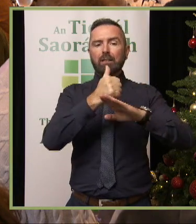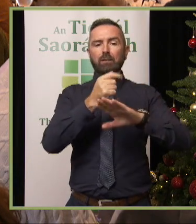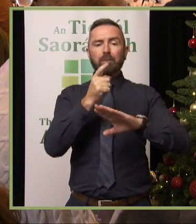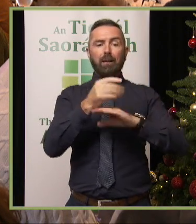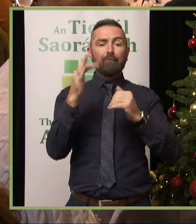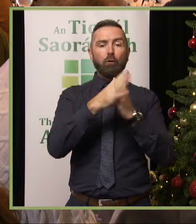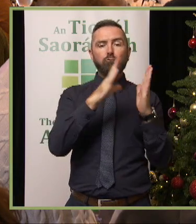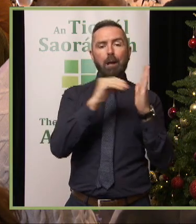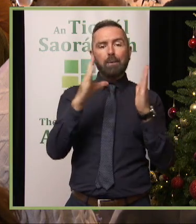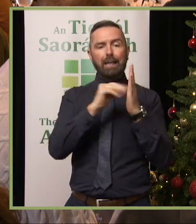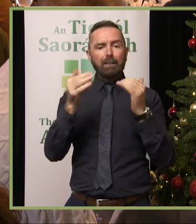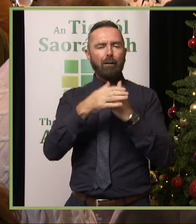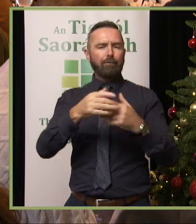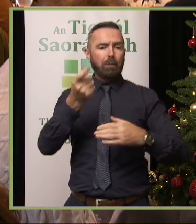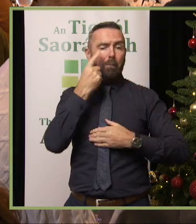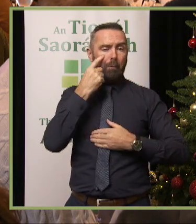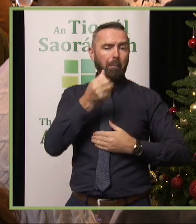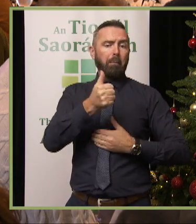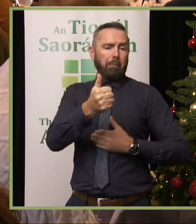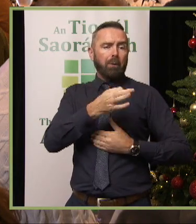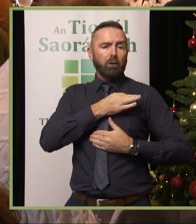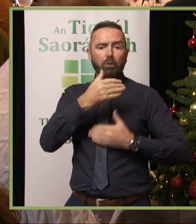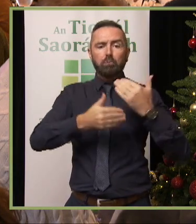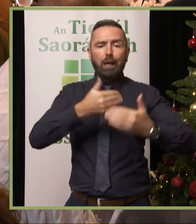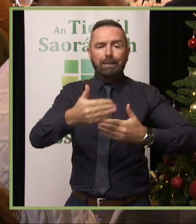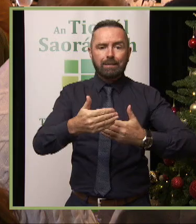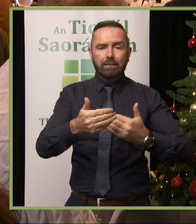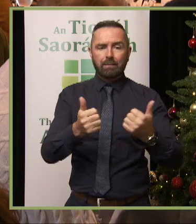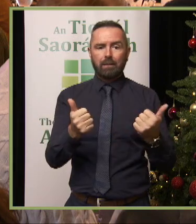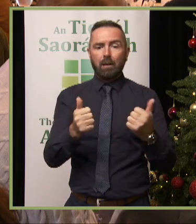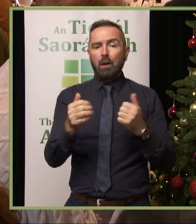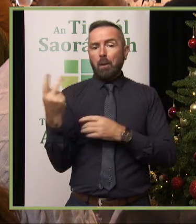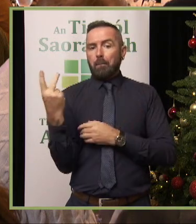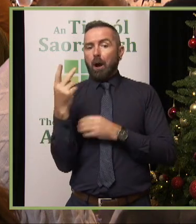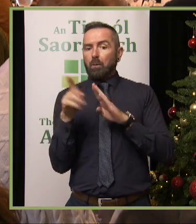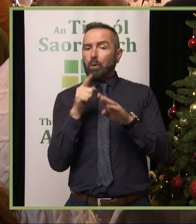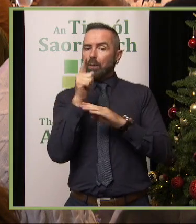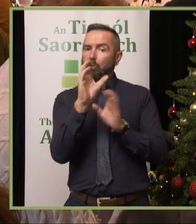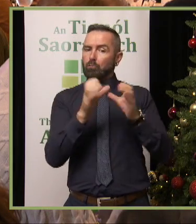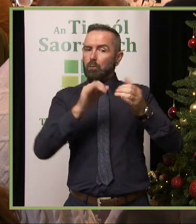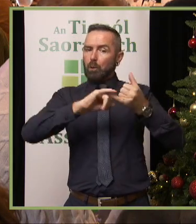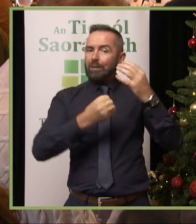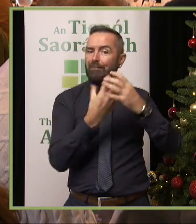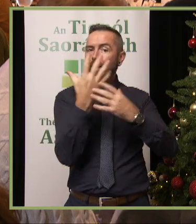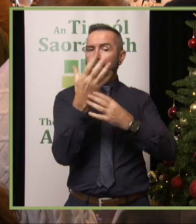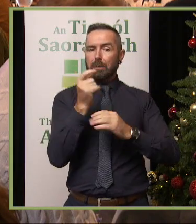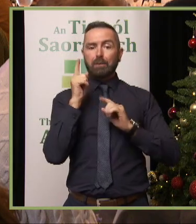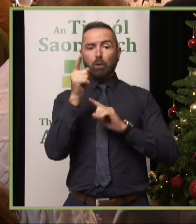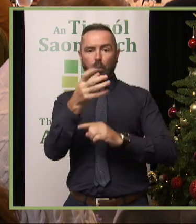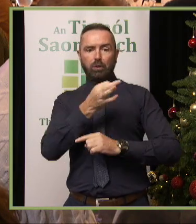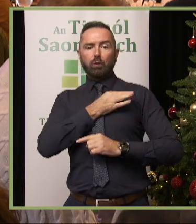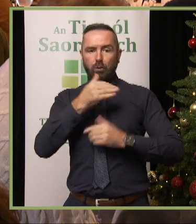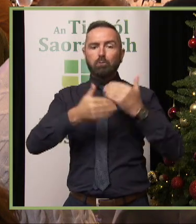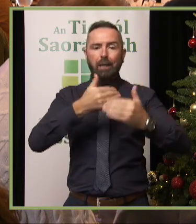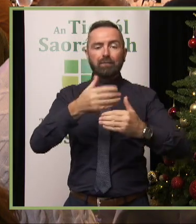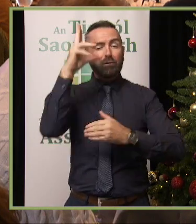replication of proven good practice in partnership with those who have developed such practices,